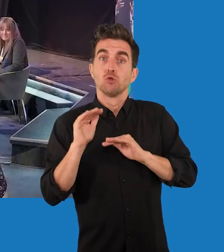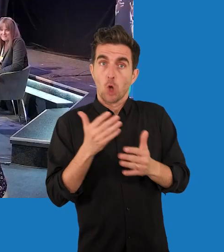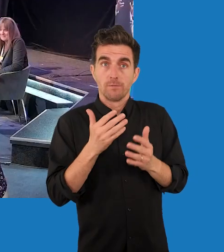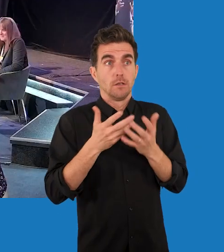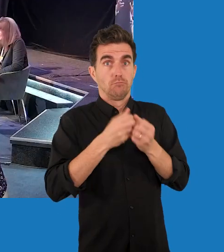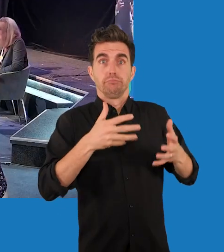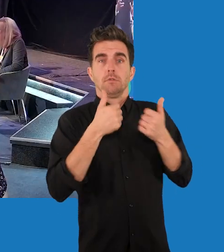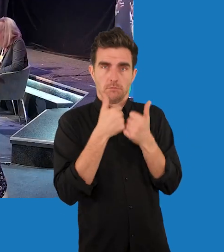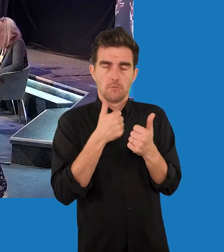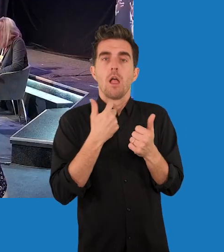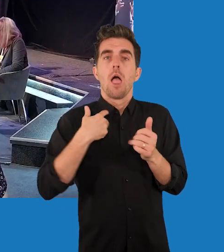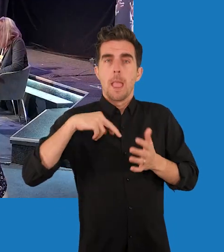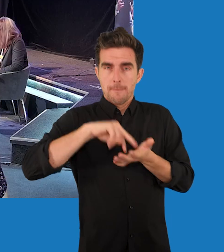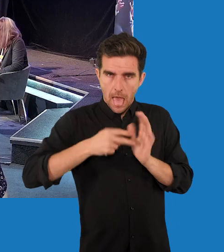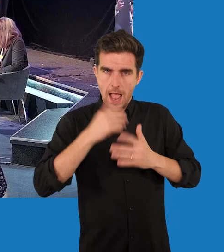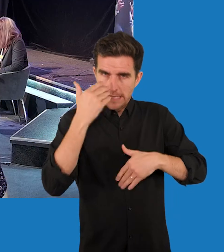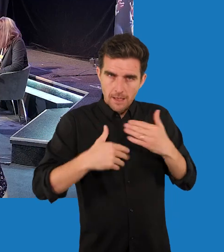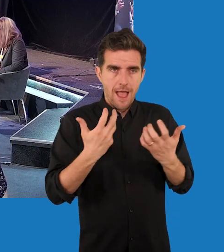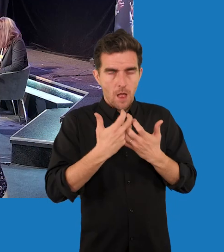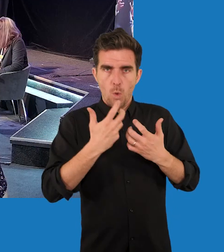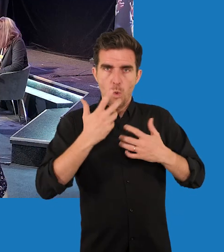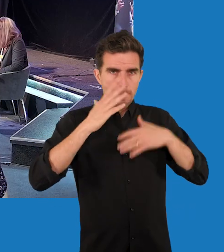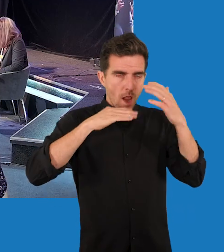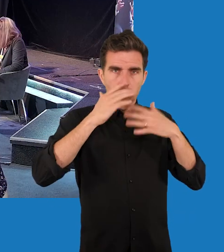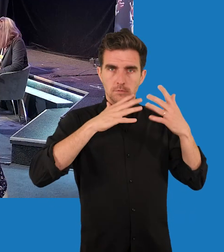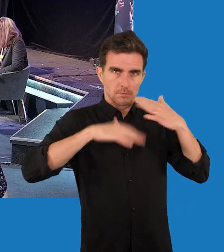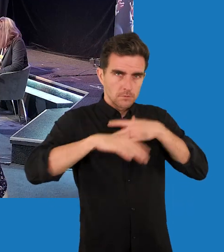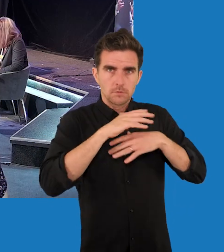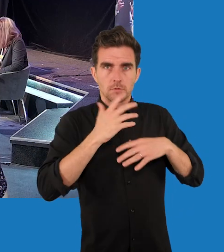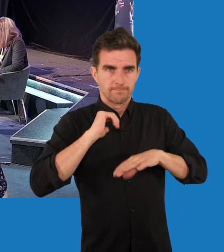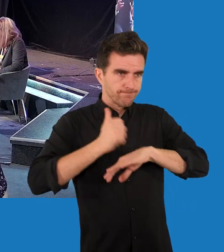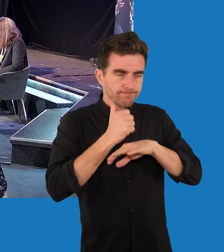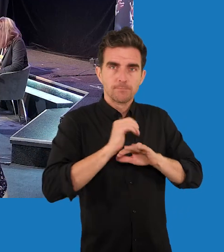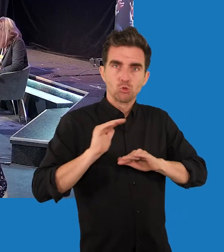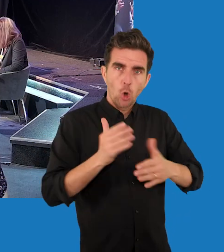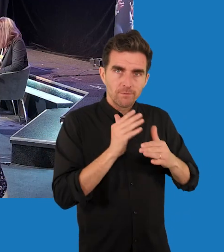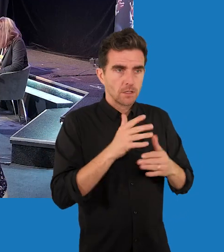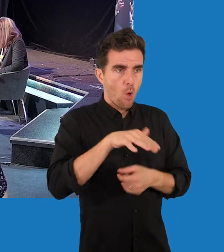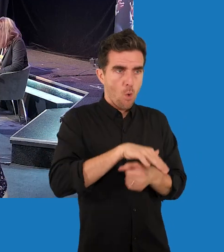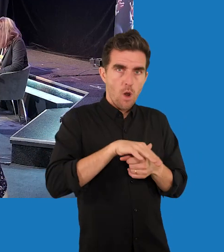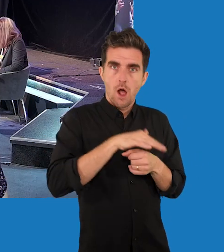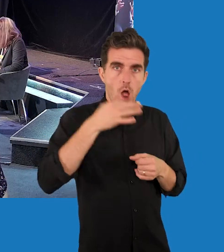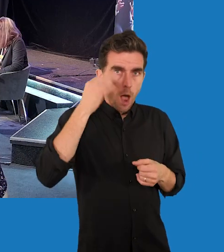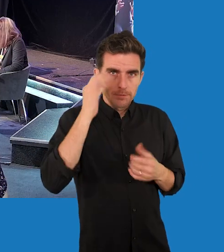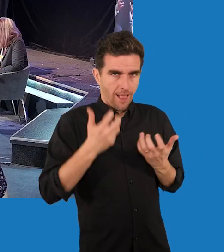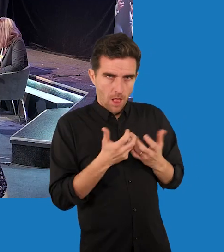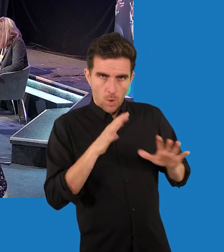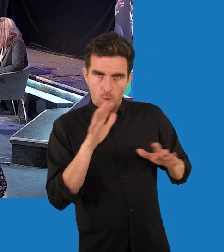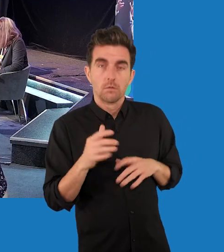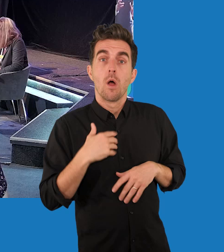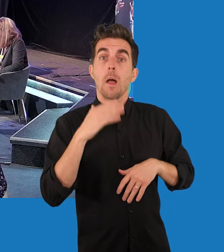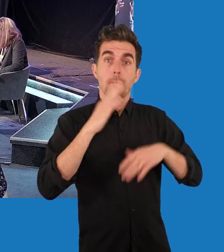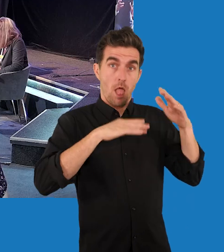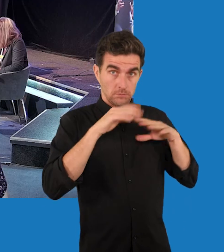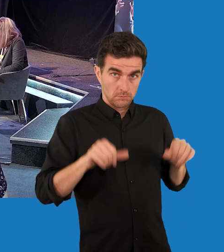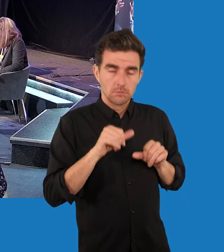health services as well. So whilst we also do the planning around the build, we have been putting services in there for the local community.